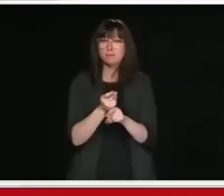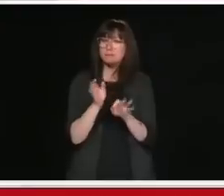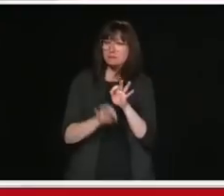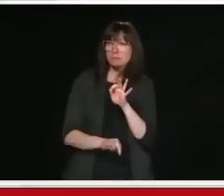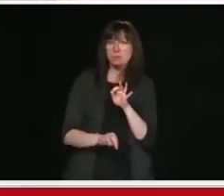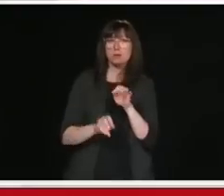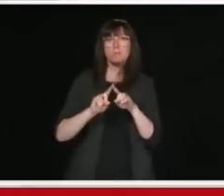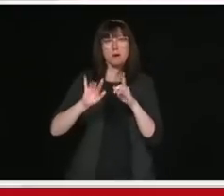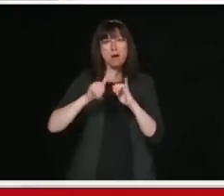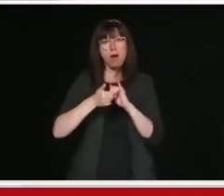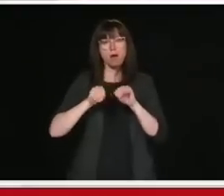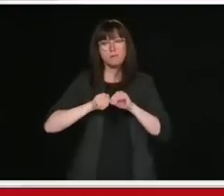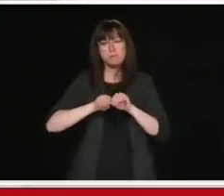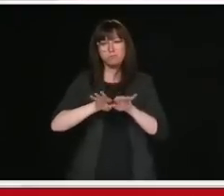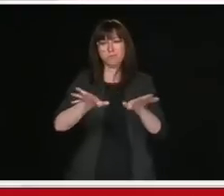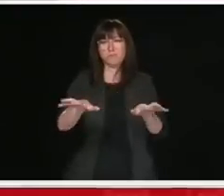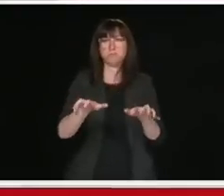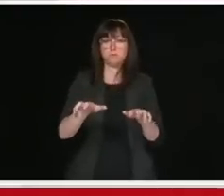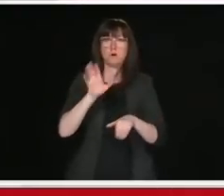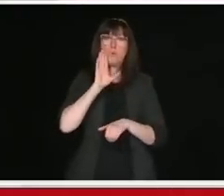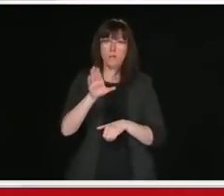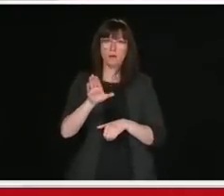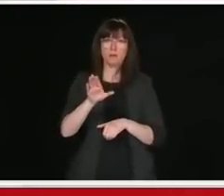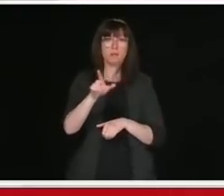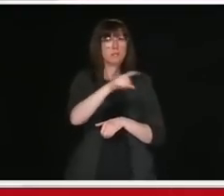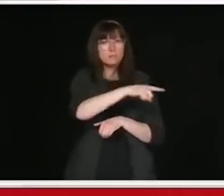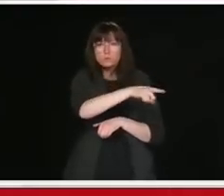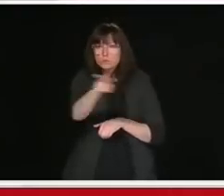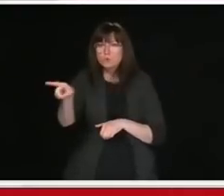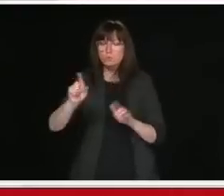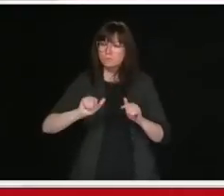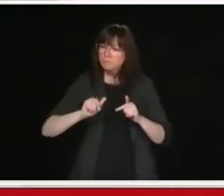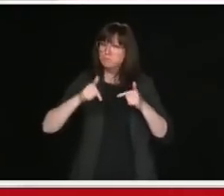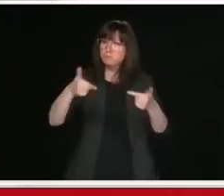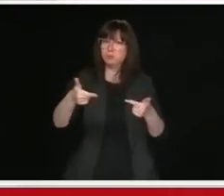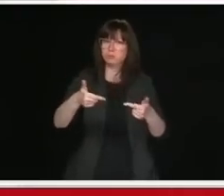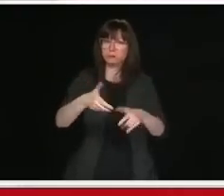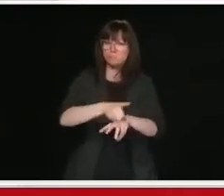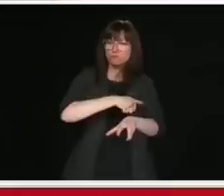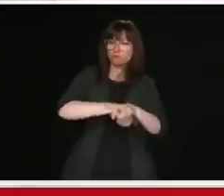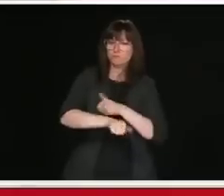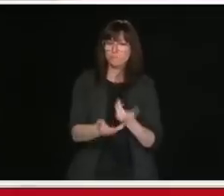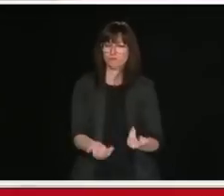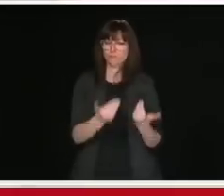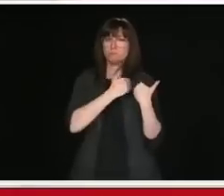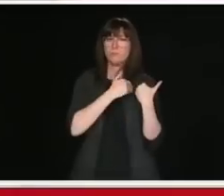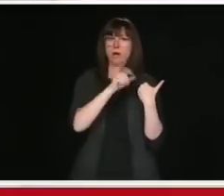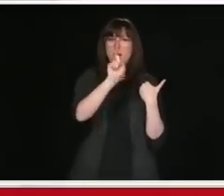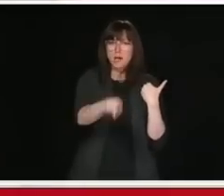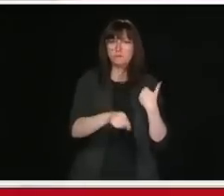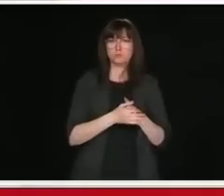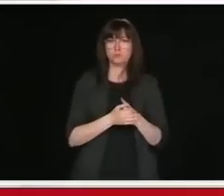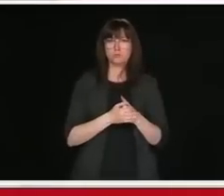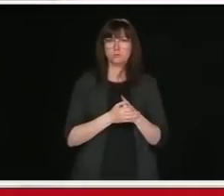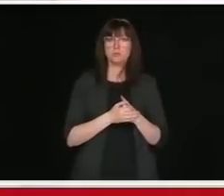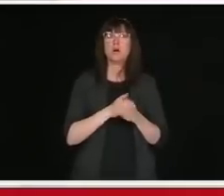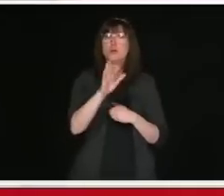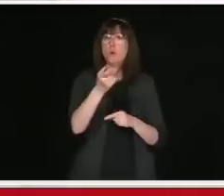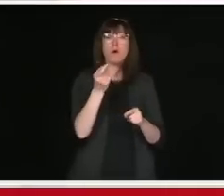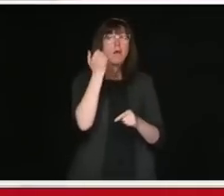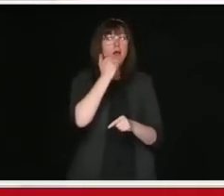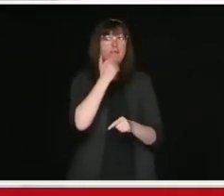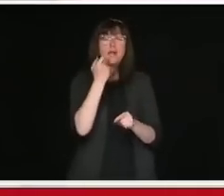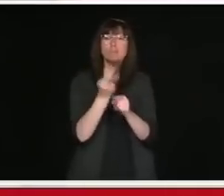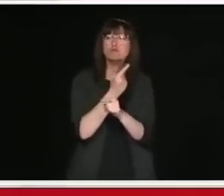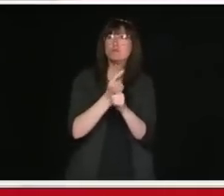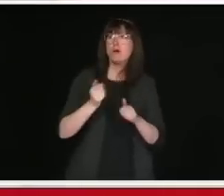Everybody needs to do his or her part. Everybody needs to sacrifice his or her routine in order for life to get